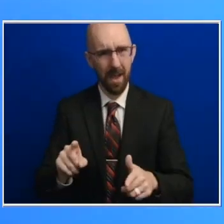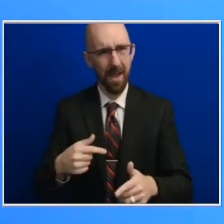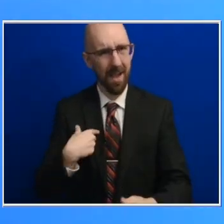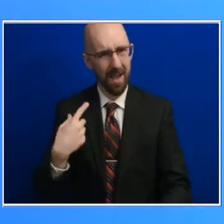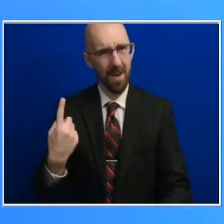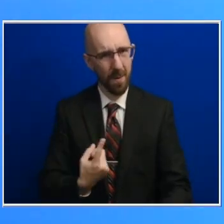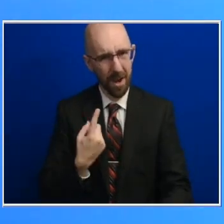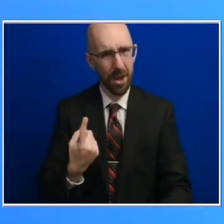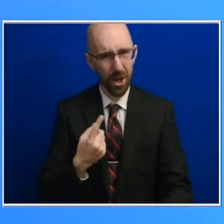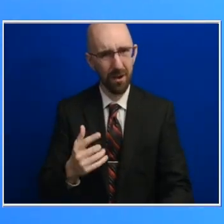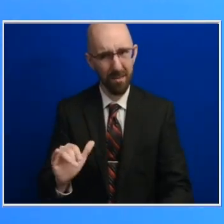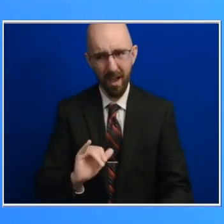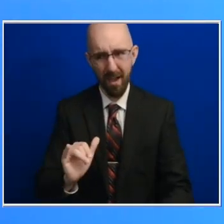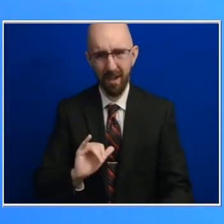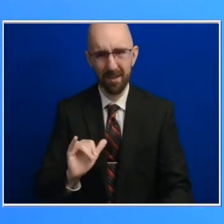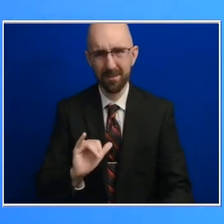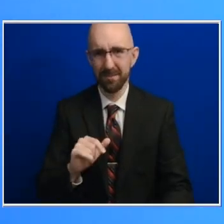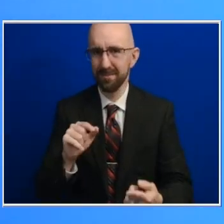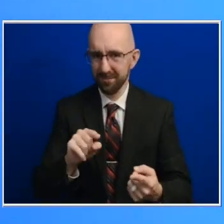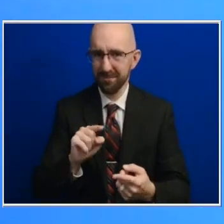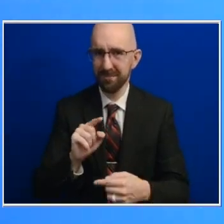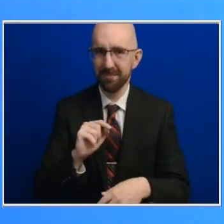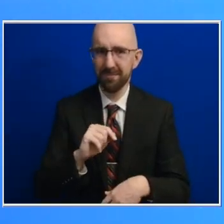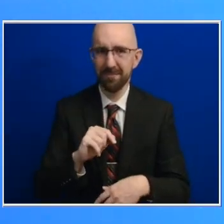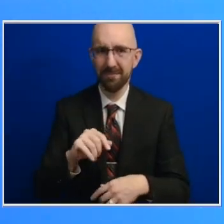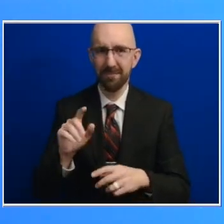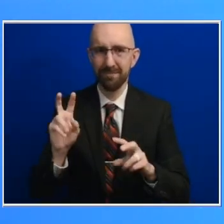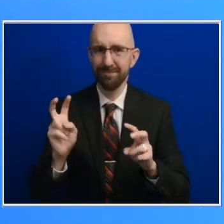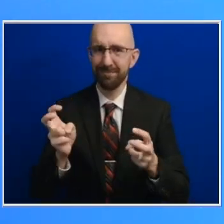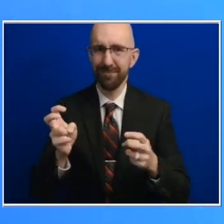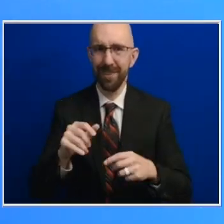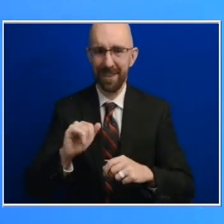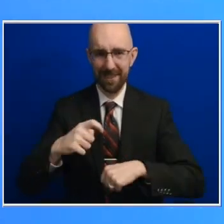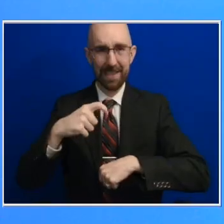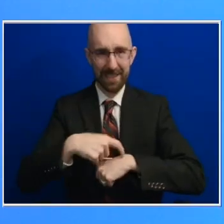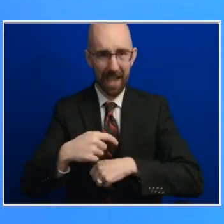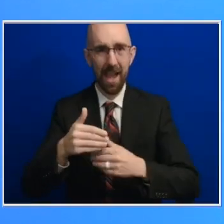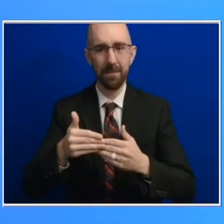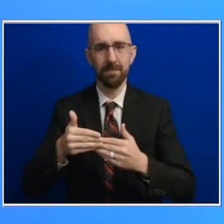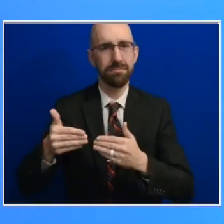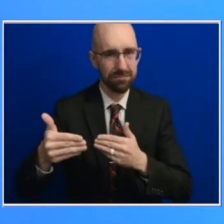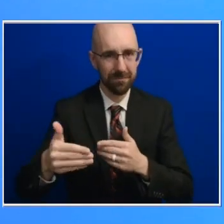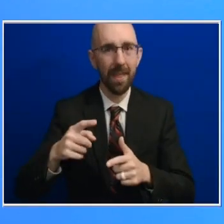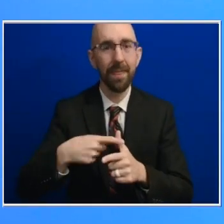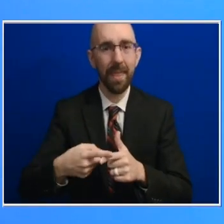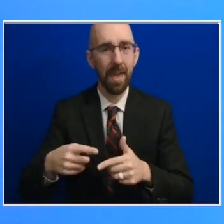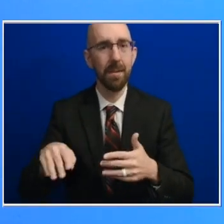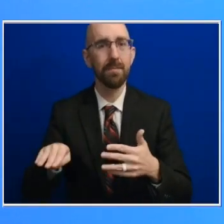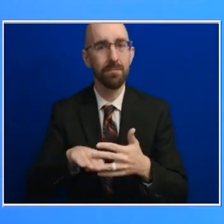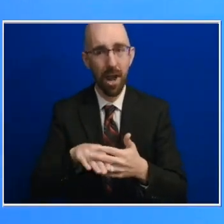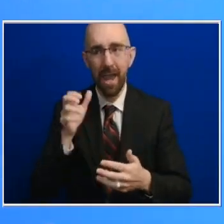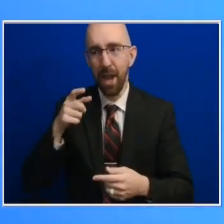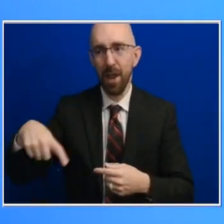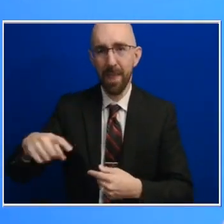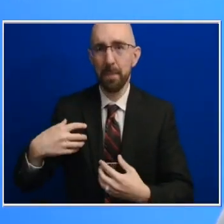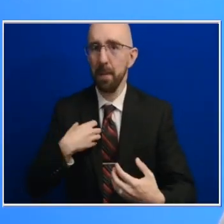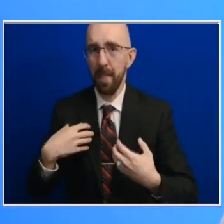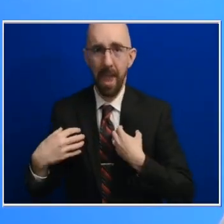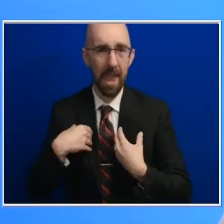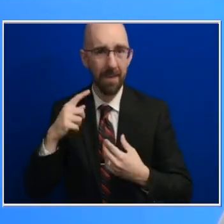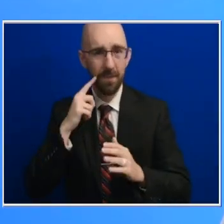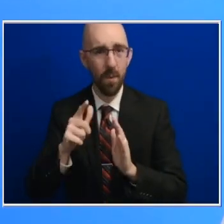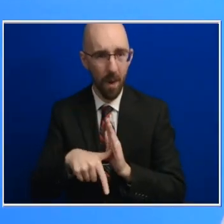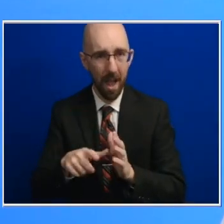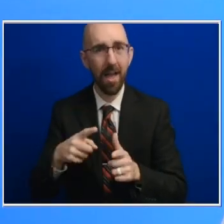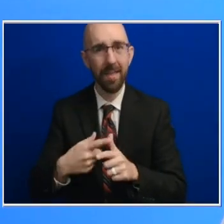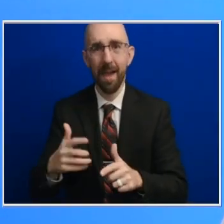there's cliffs. is this, are these the cliffs? Like, is this the time? And then I'm going to have a break from hearing my friends complain for a bit. And then we'll go back to